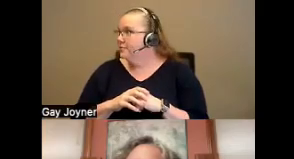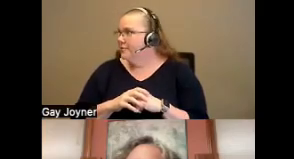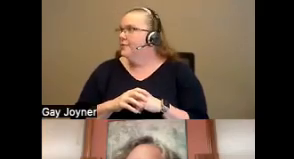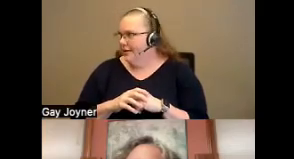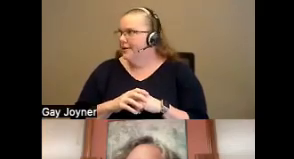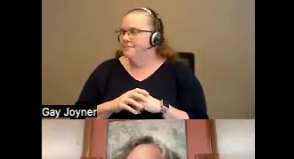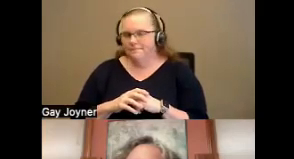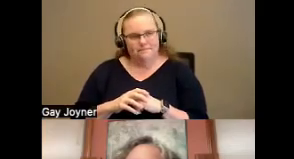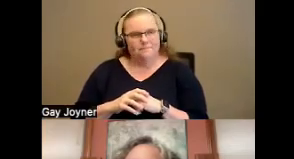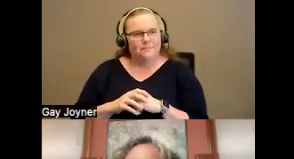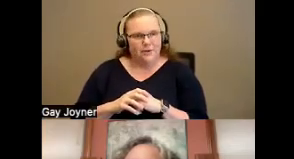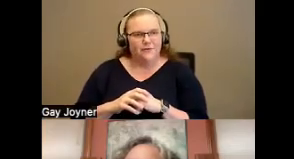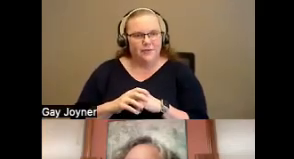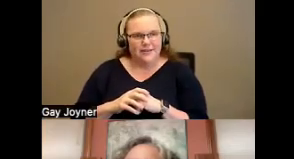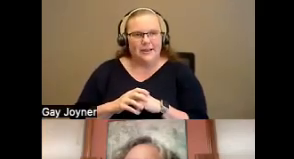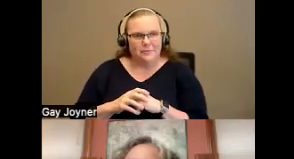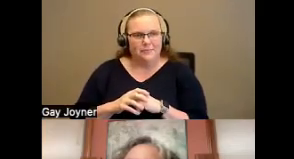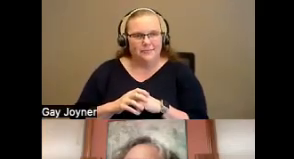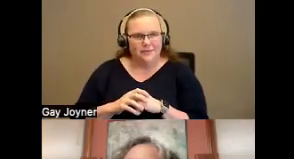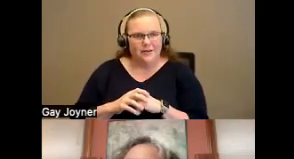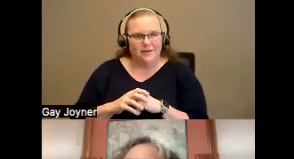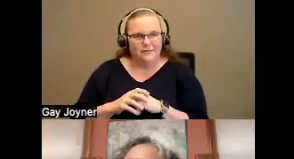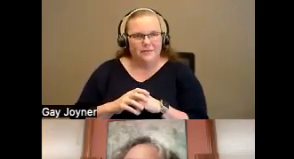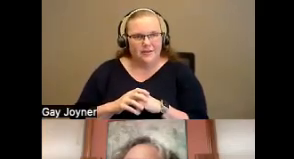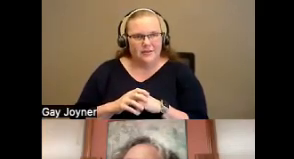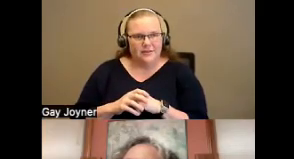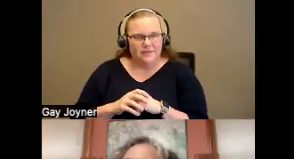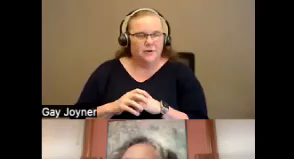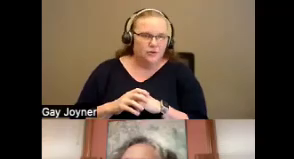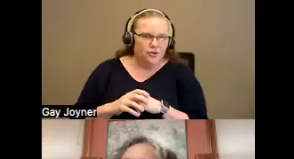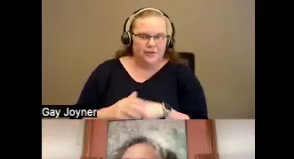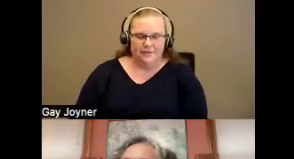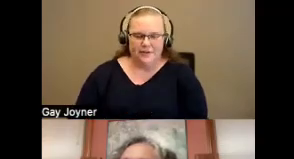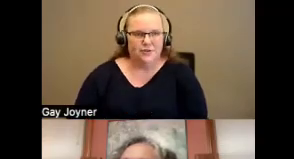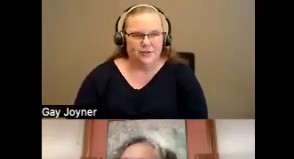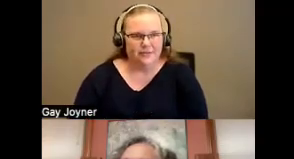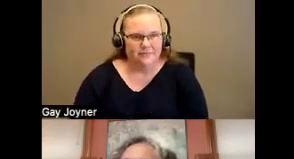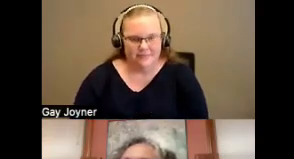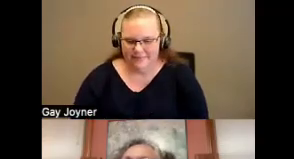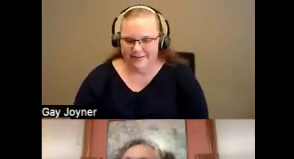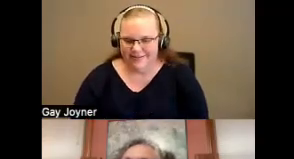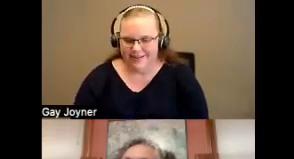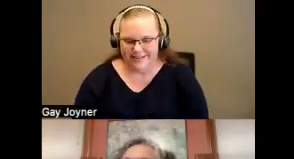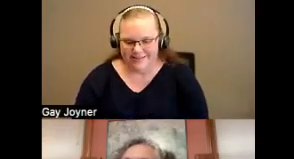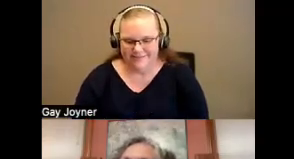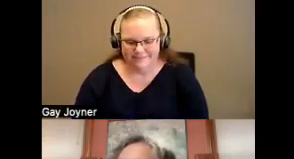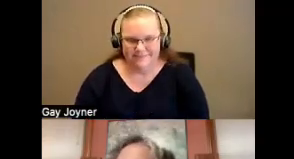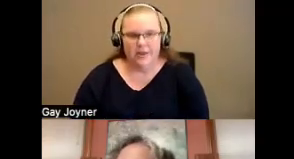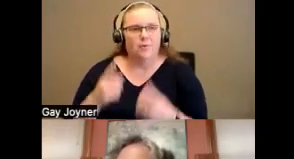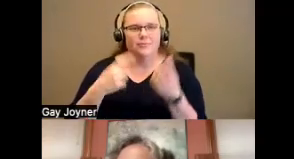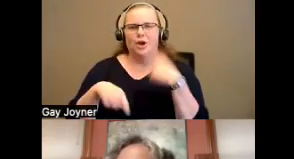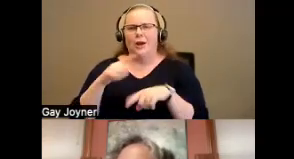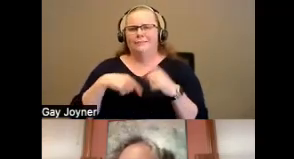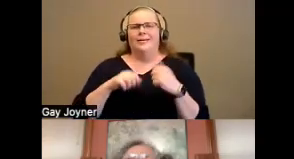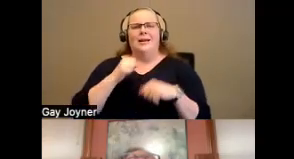beautiful, um, beautiful example of deaf culture, deaf A history. sign. Yes.